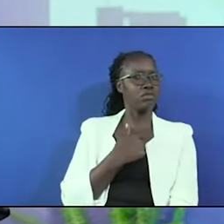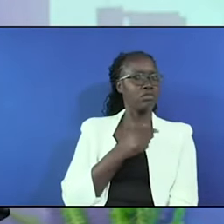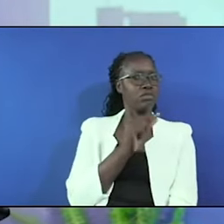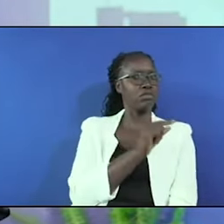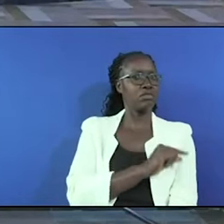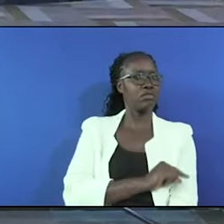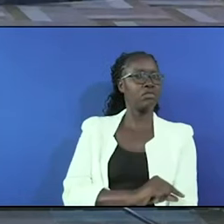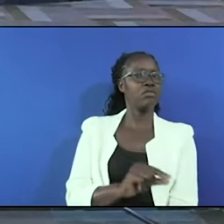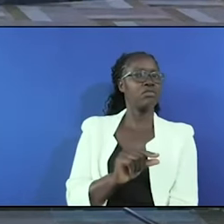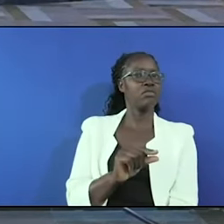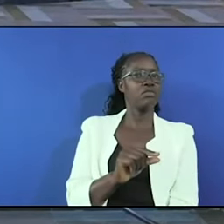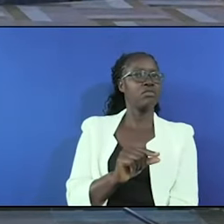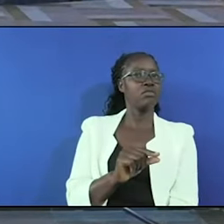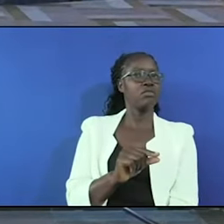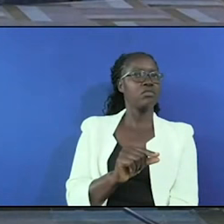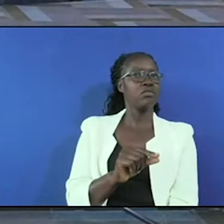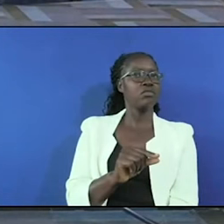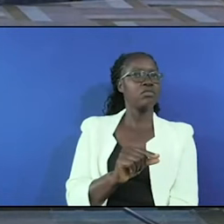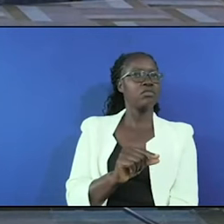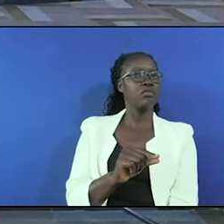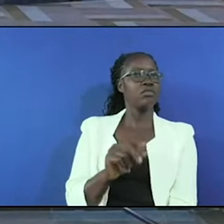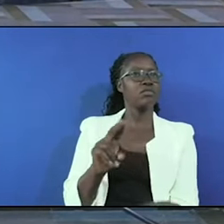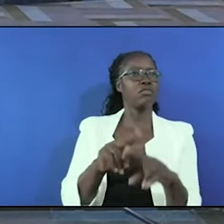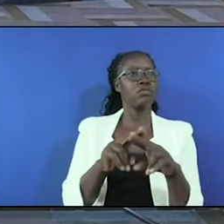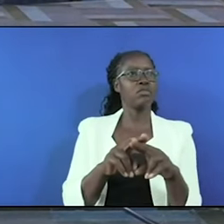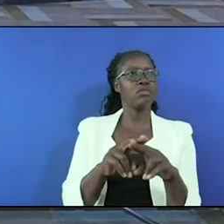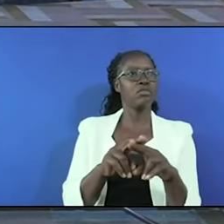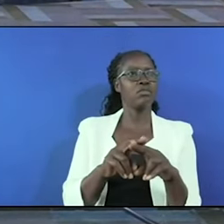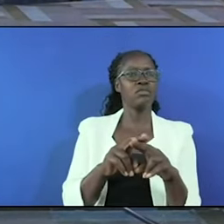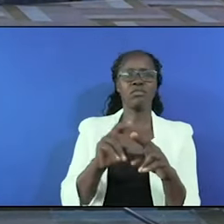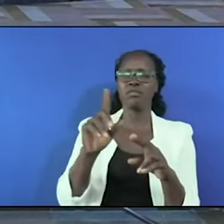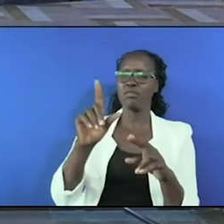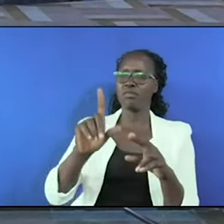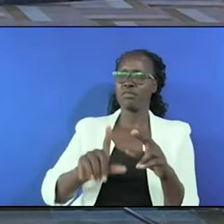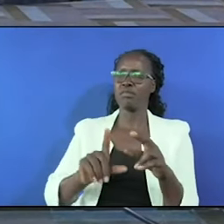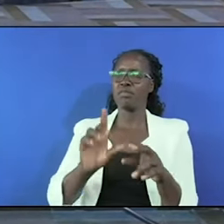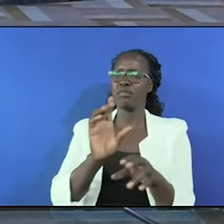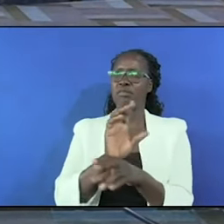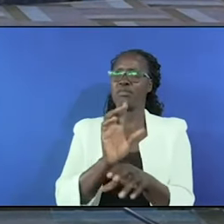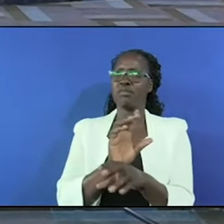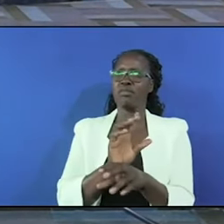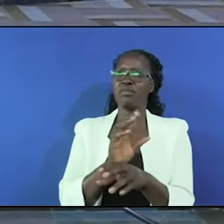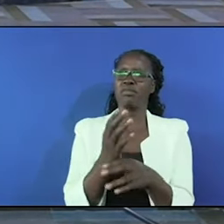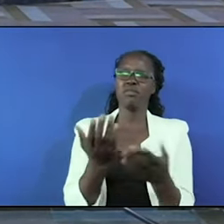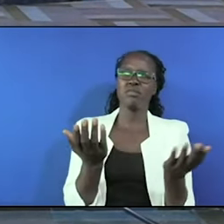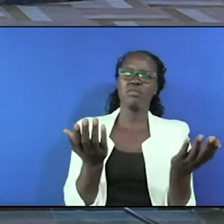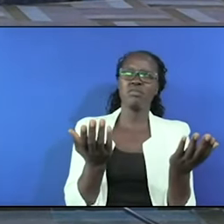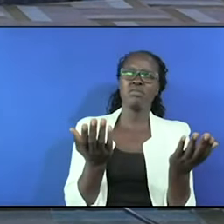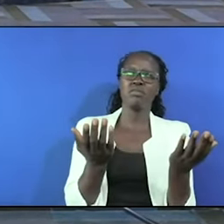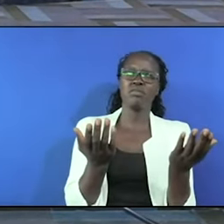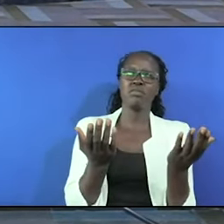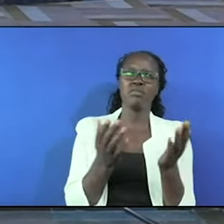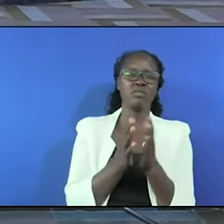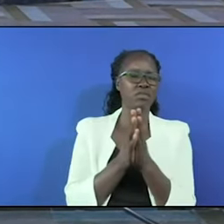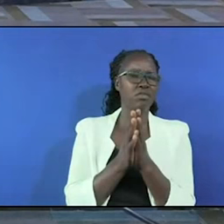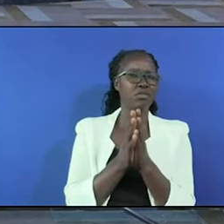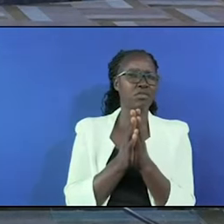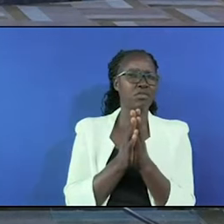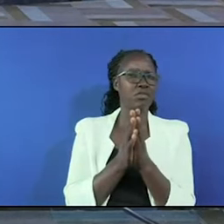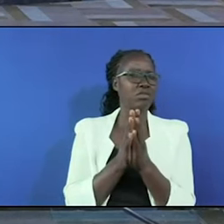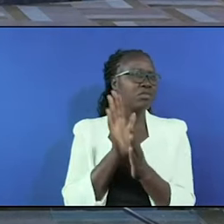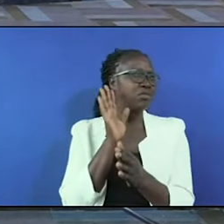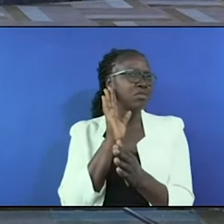graciousness. Now I was seated in Nairobi South Church. And I remember Dr. Chanda was